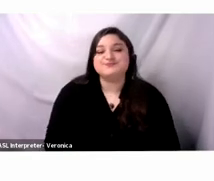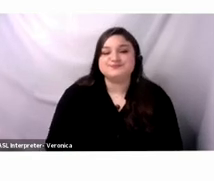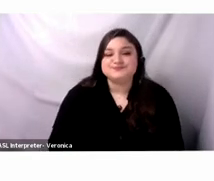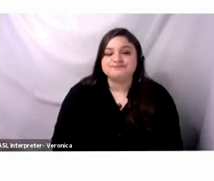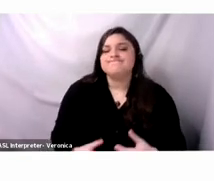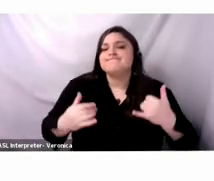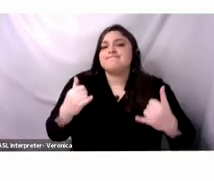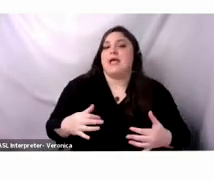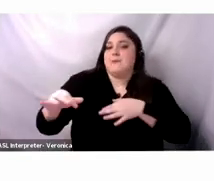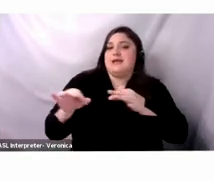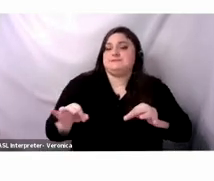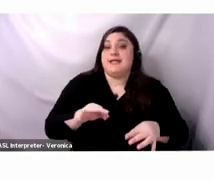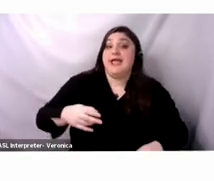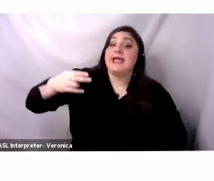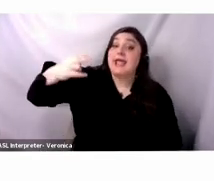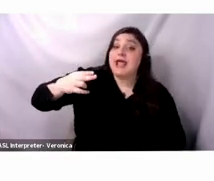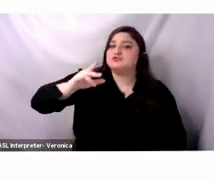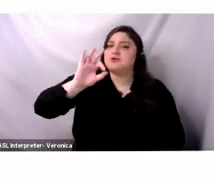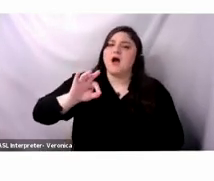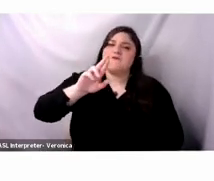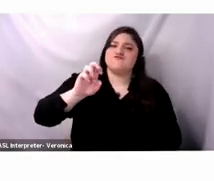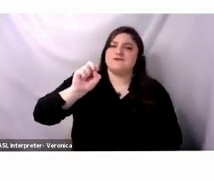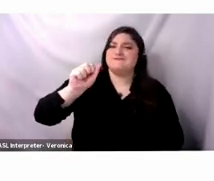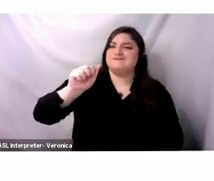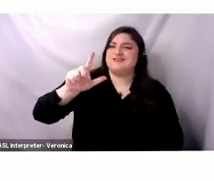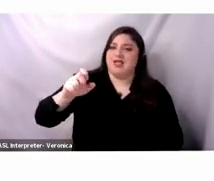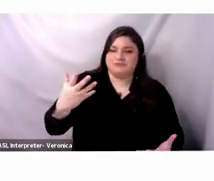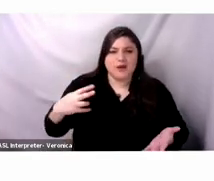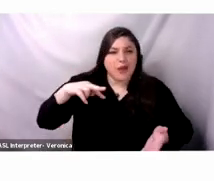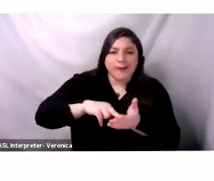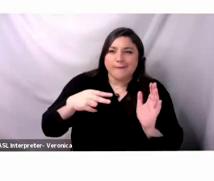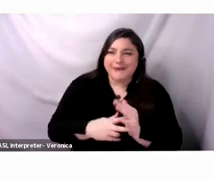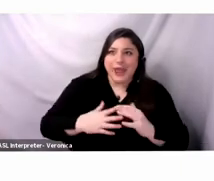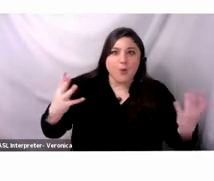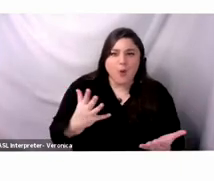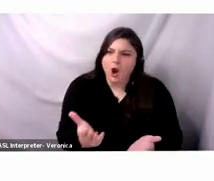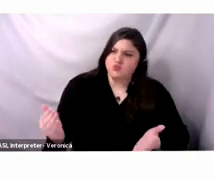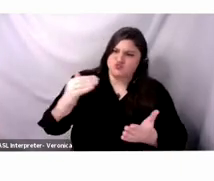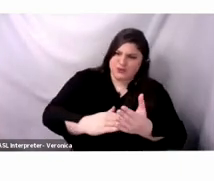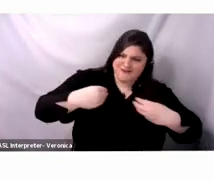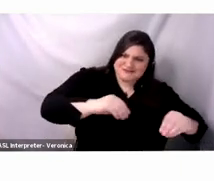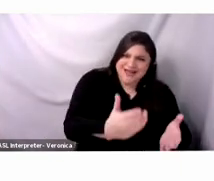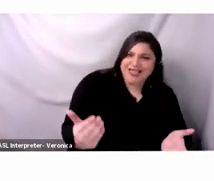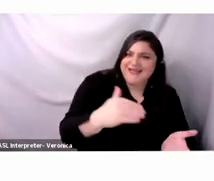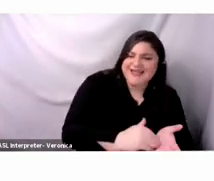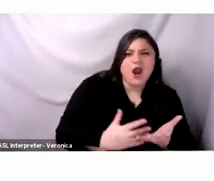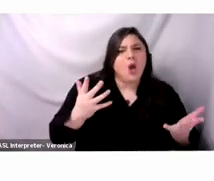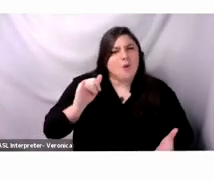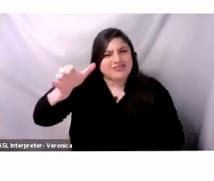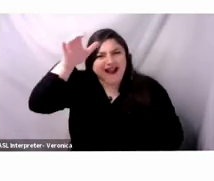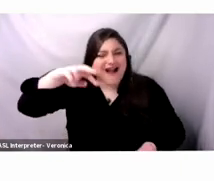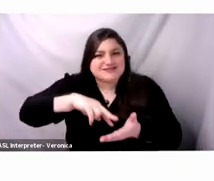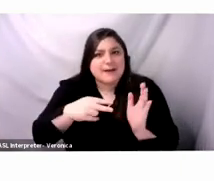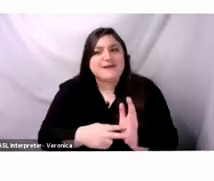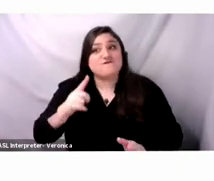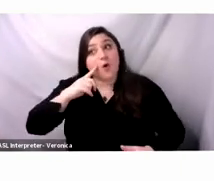big business here in the United States, resale. What does that mean? What does that mean for you, for fashion, for the environment?